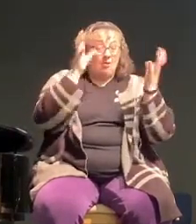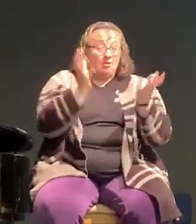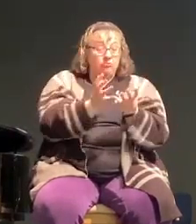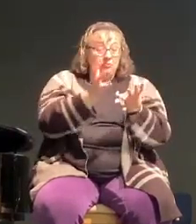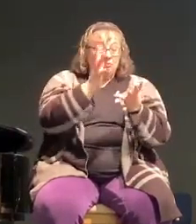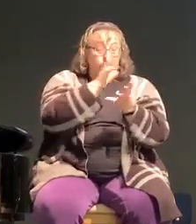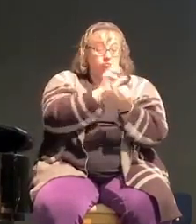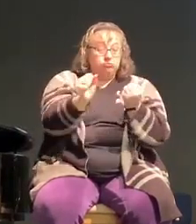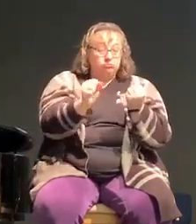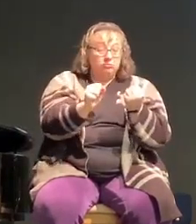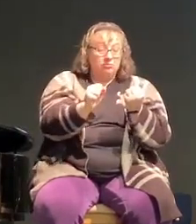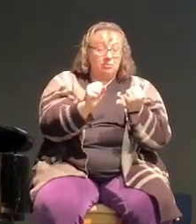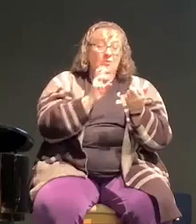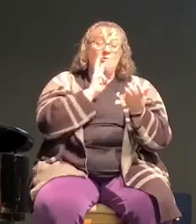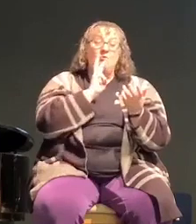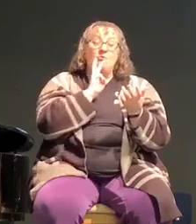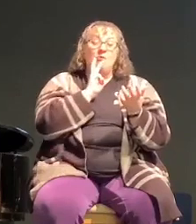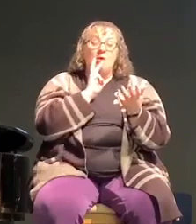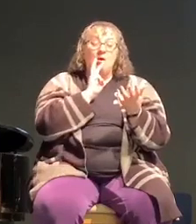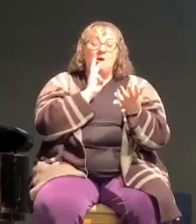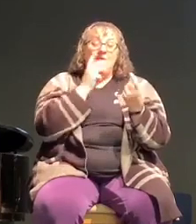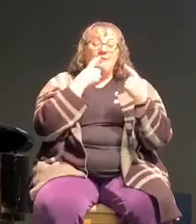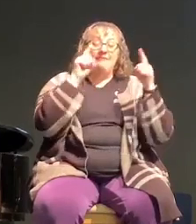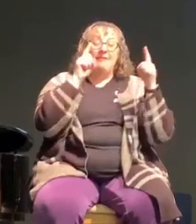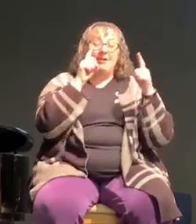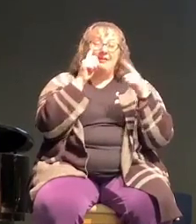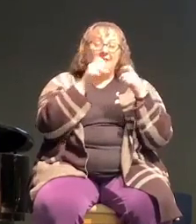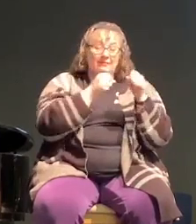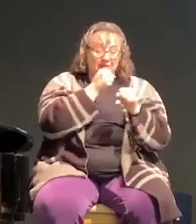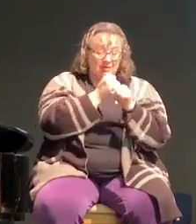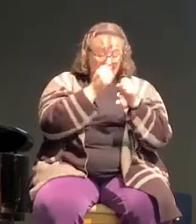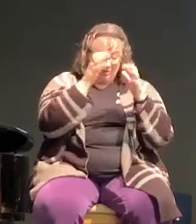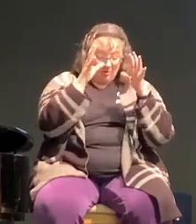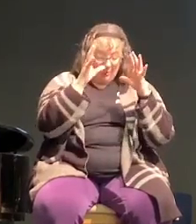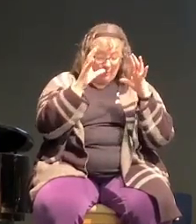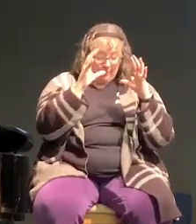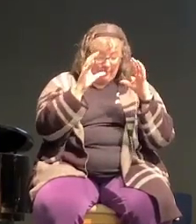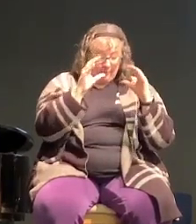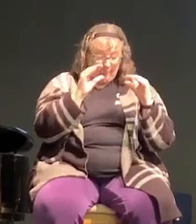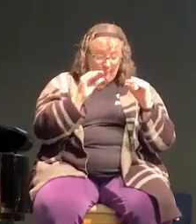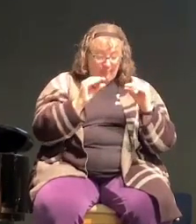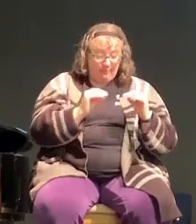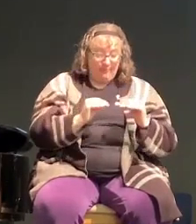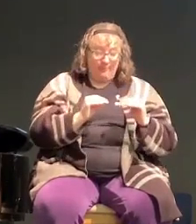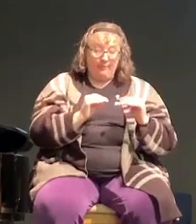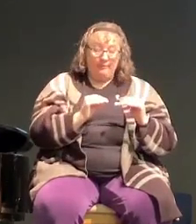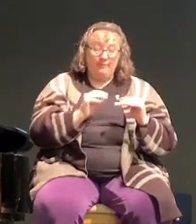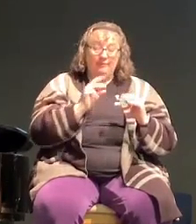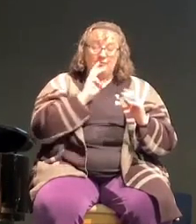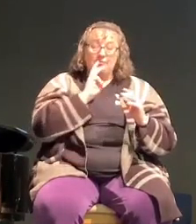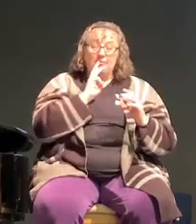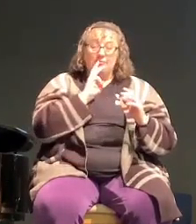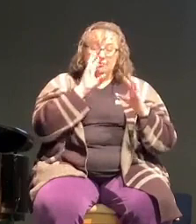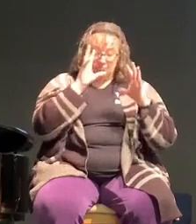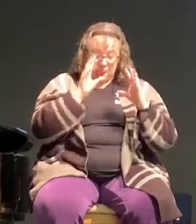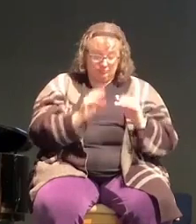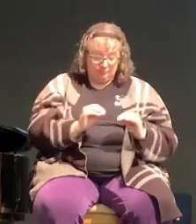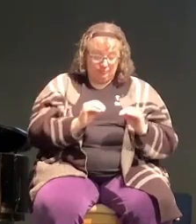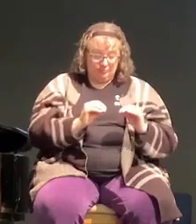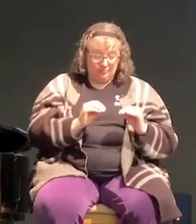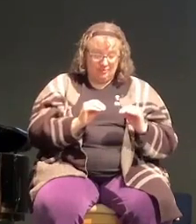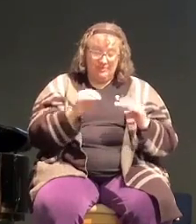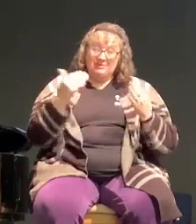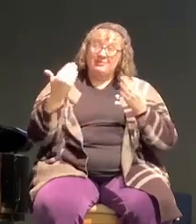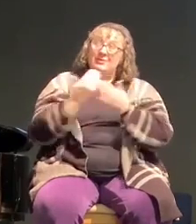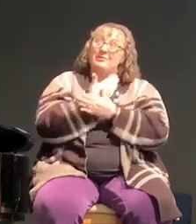on this ark, the waters were finally starting to go down and they started something new with God. As we said